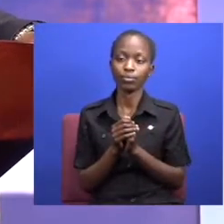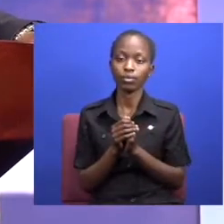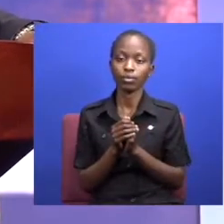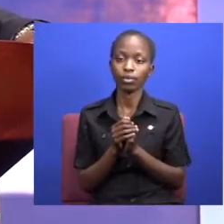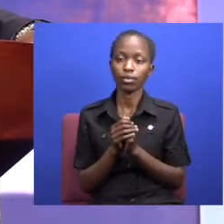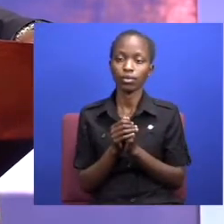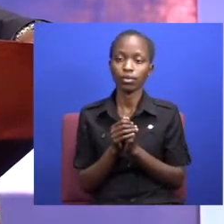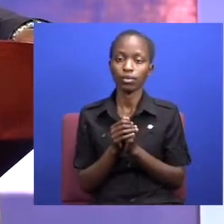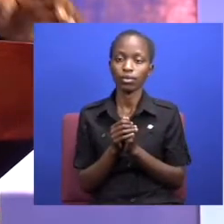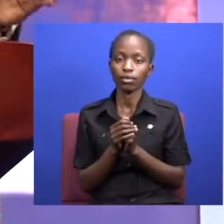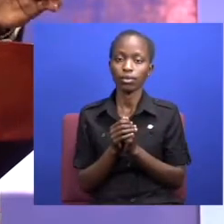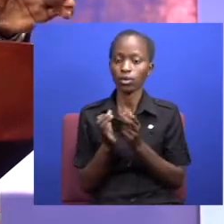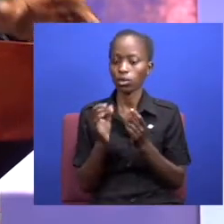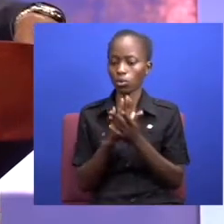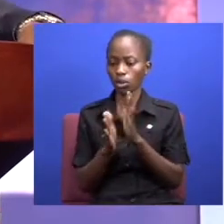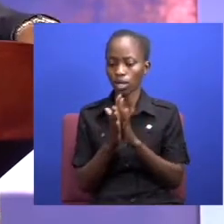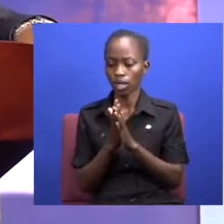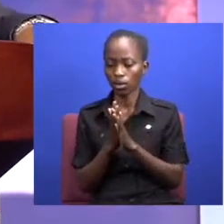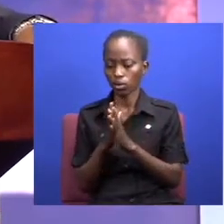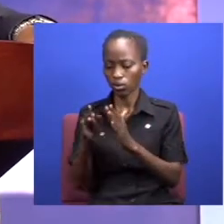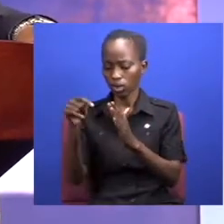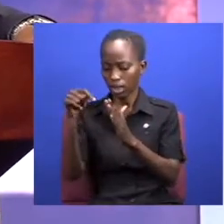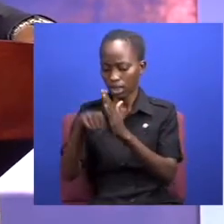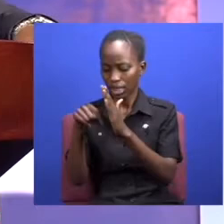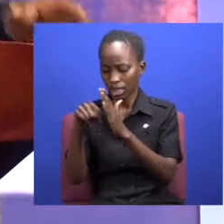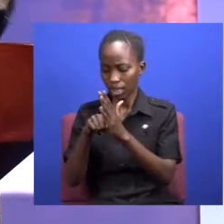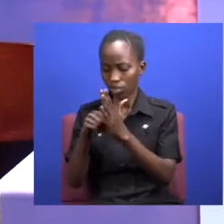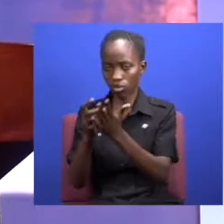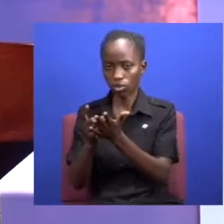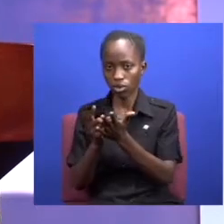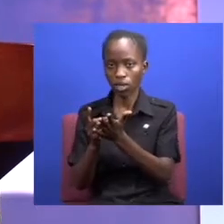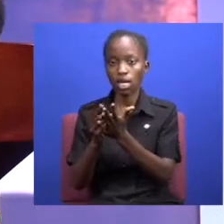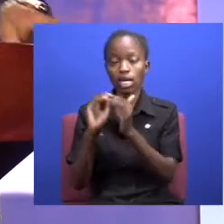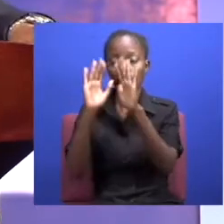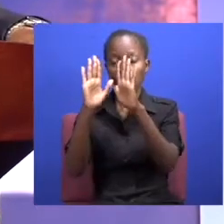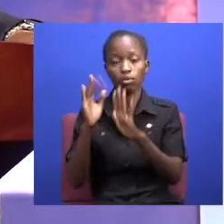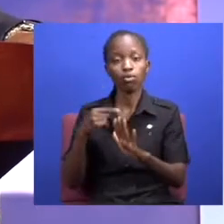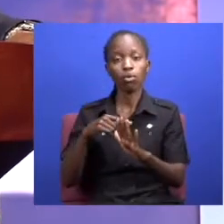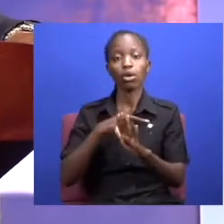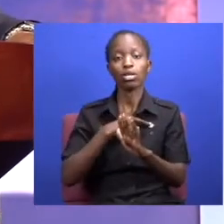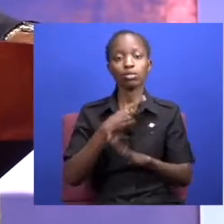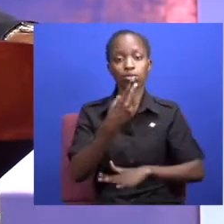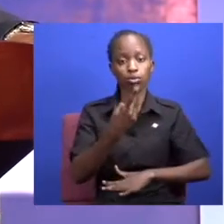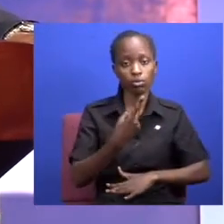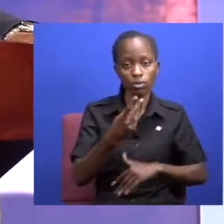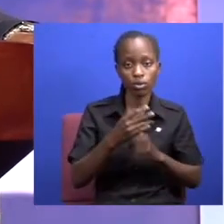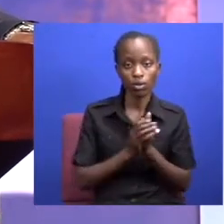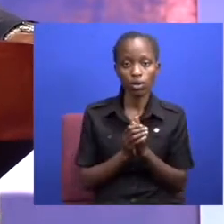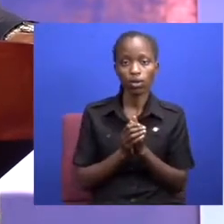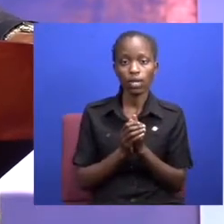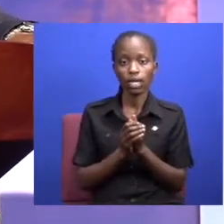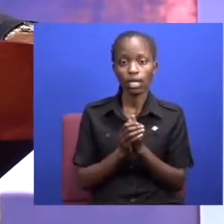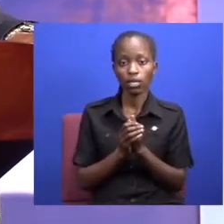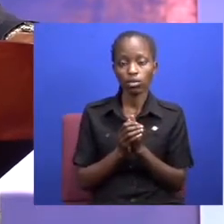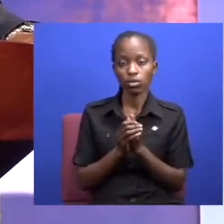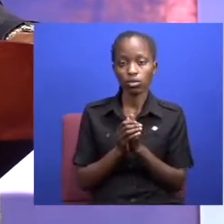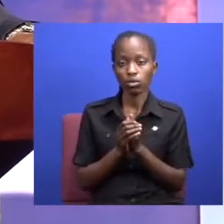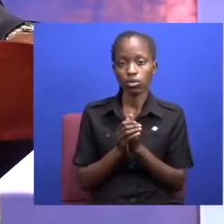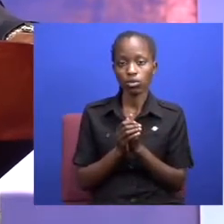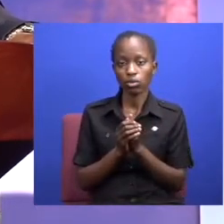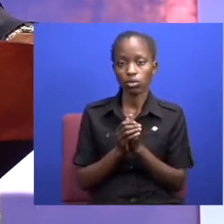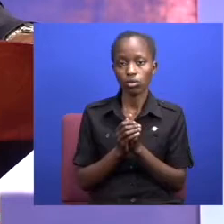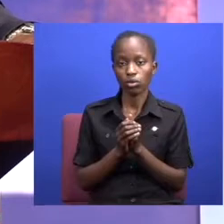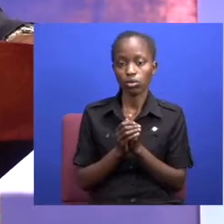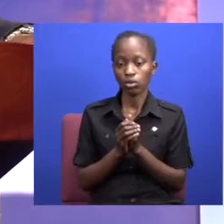Now, without delving too much into the debate, it's important for us, that's for you and for me, to just take note of what